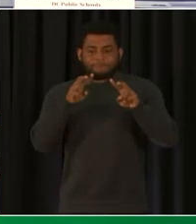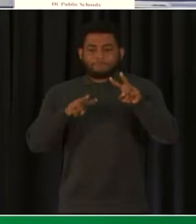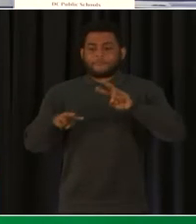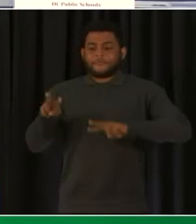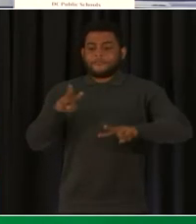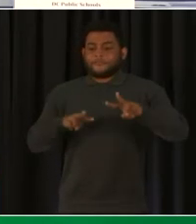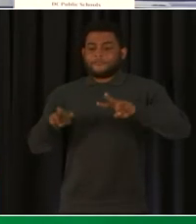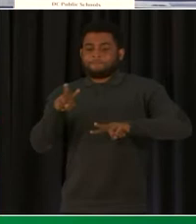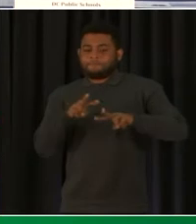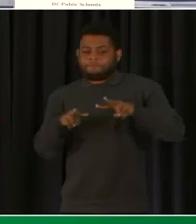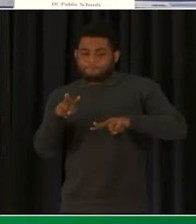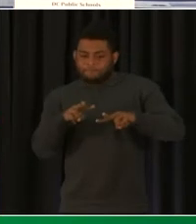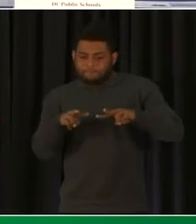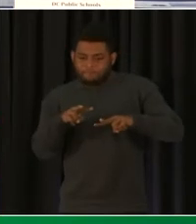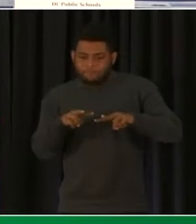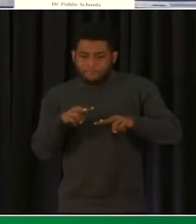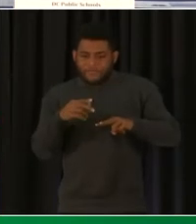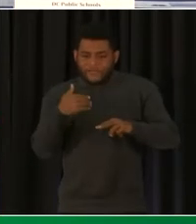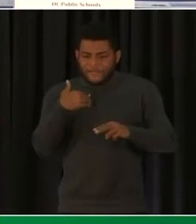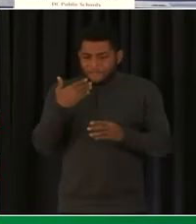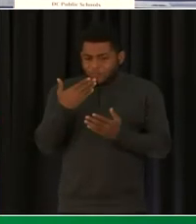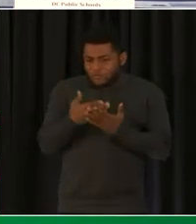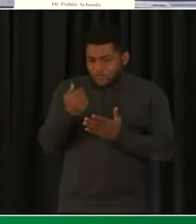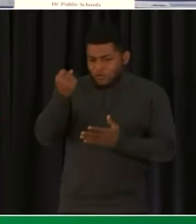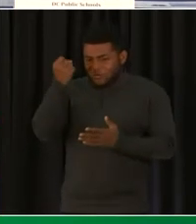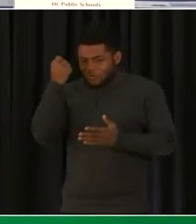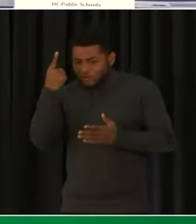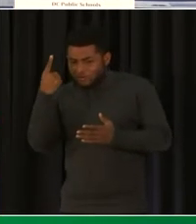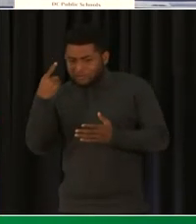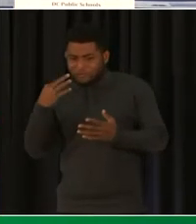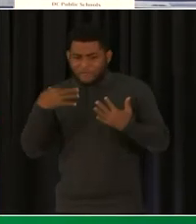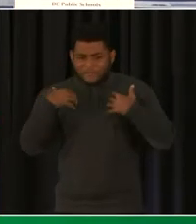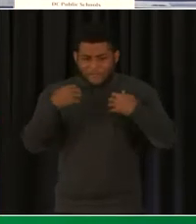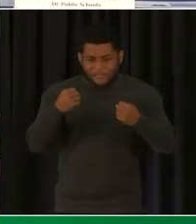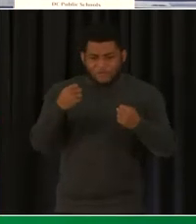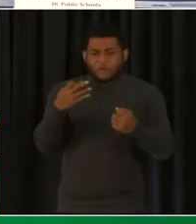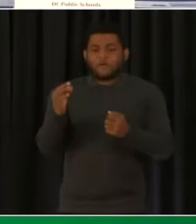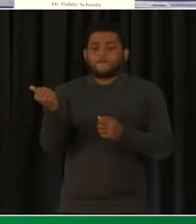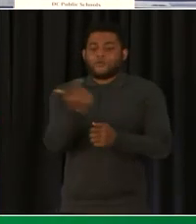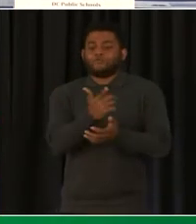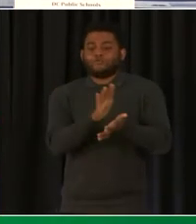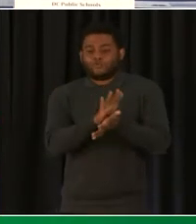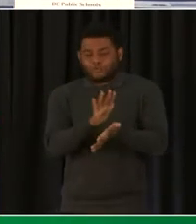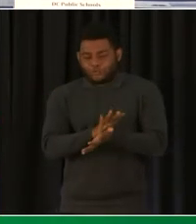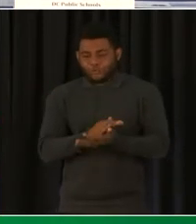surveillance measure so we can really have a good understanding of the health and wellness of our schools.